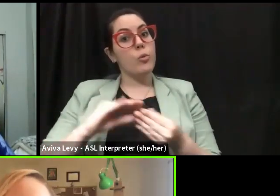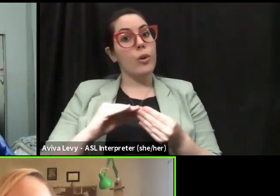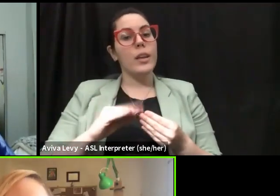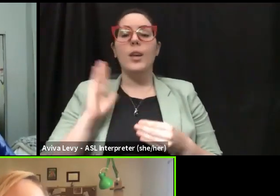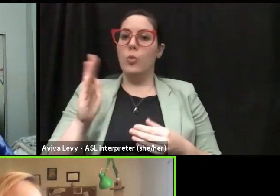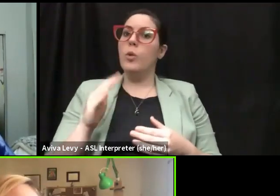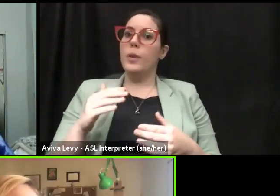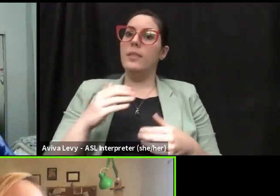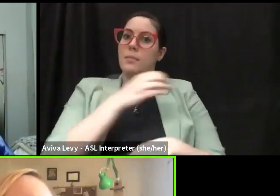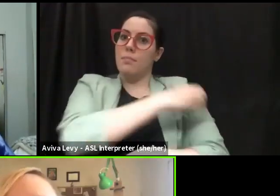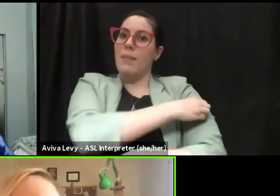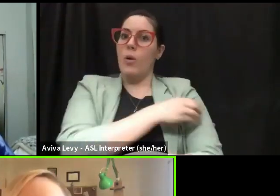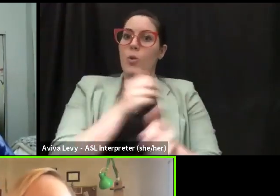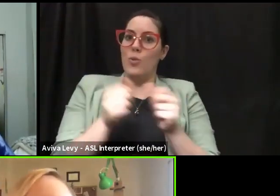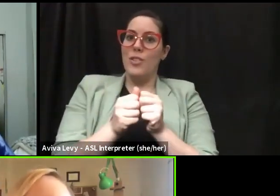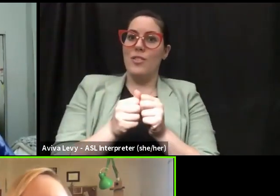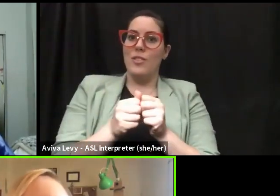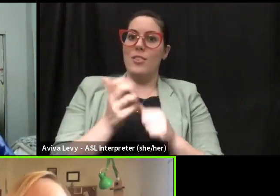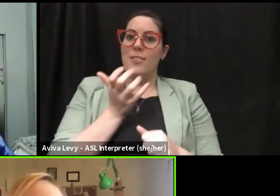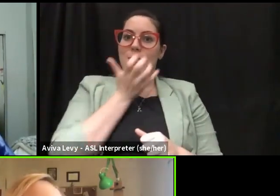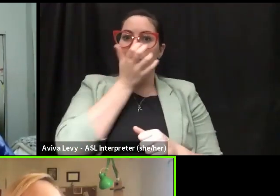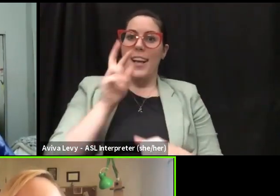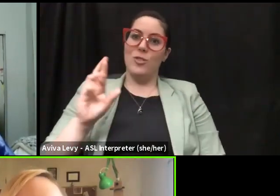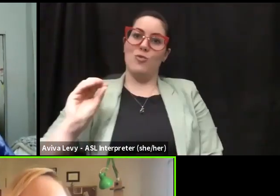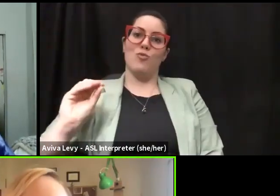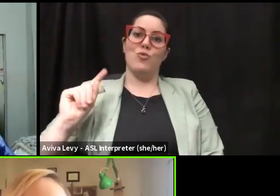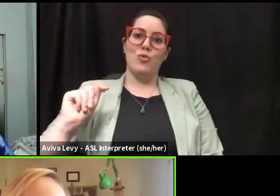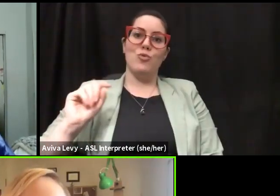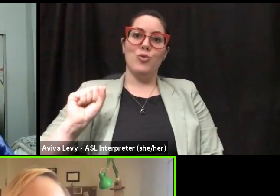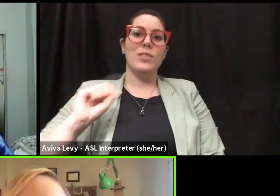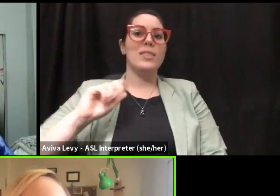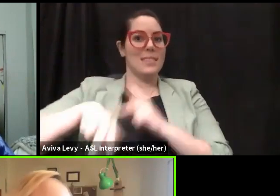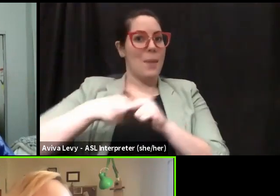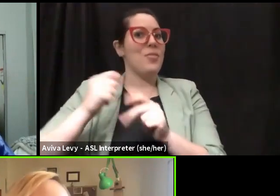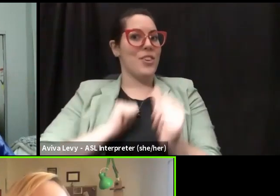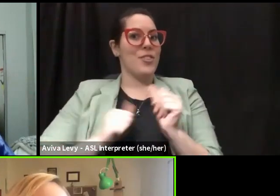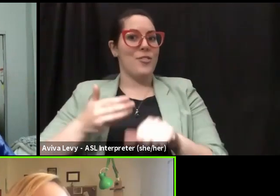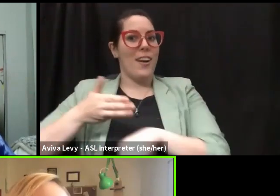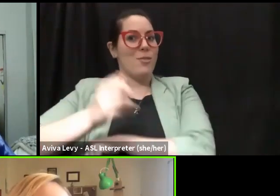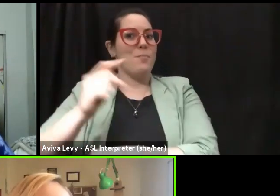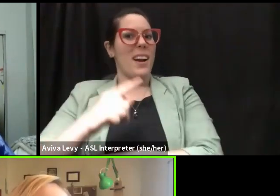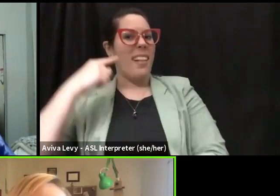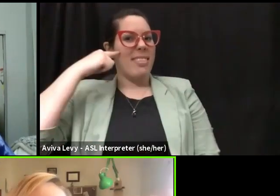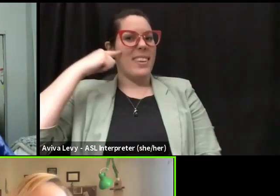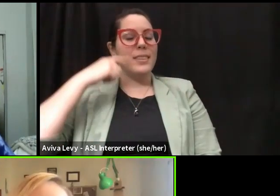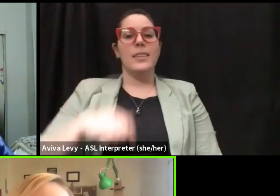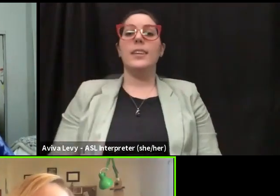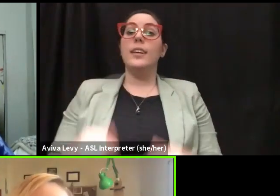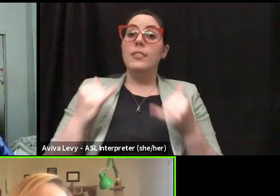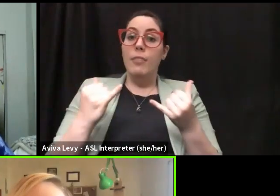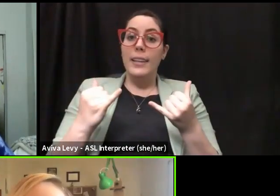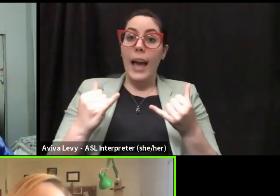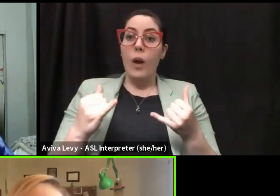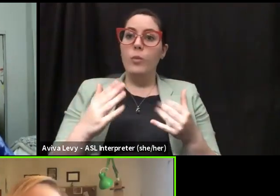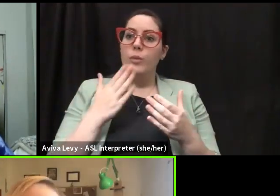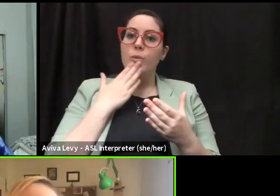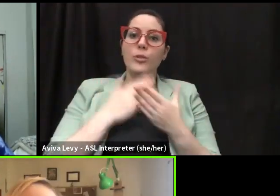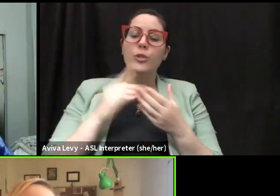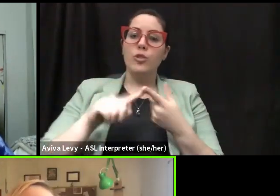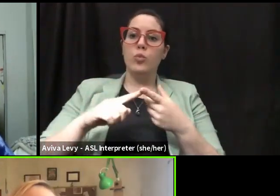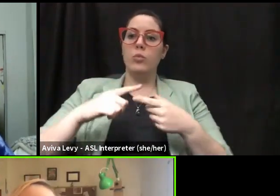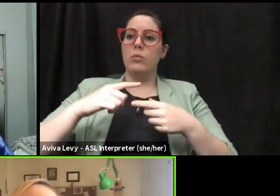theater when we can be in physical spaces. But in the meantime, I think we can still be creative in these boxes, and